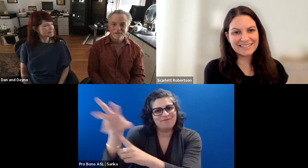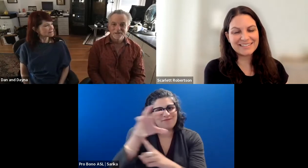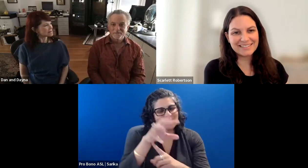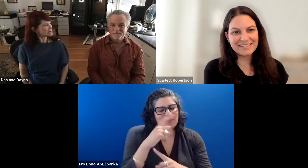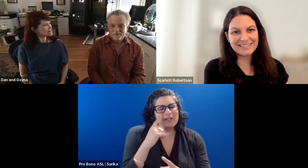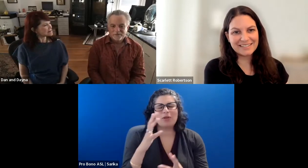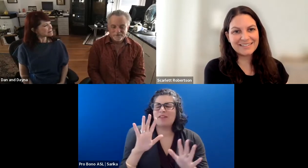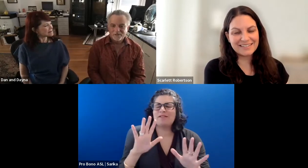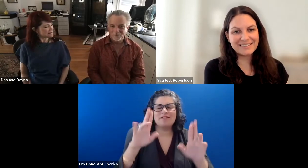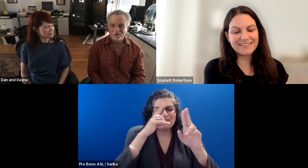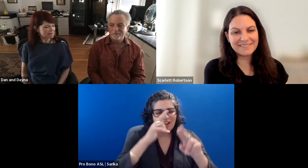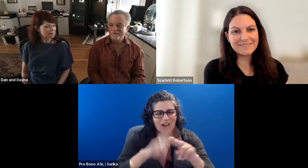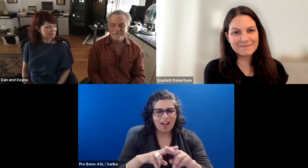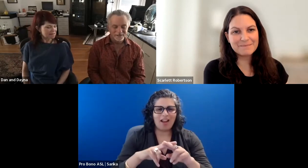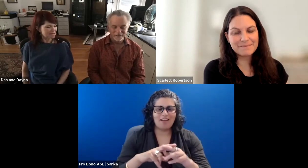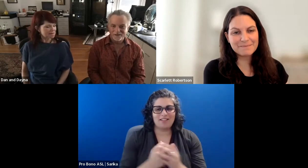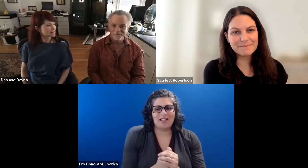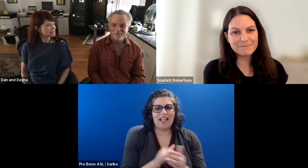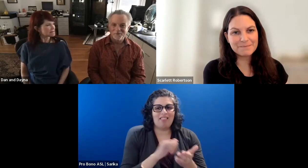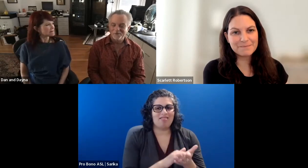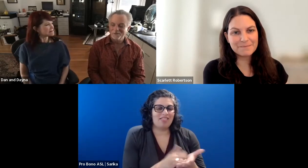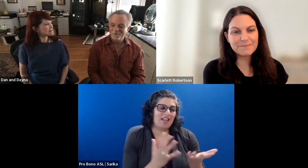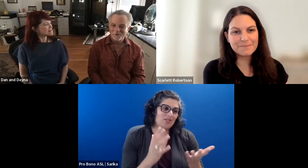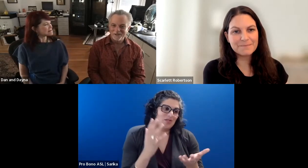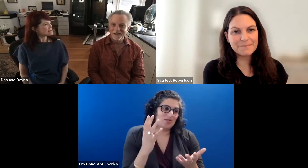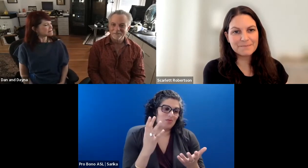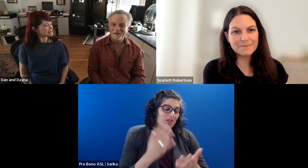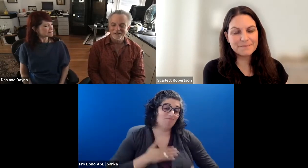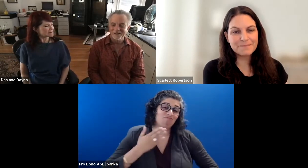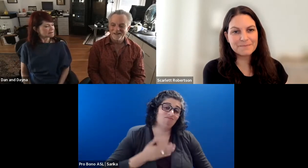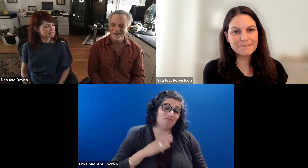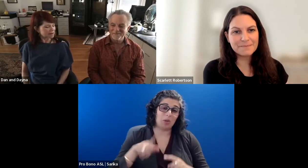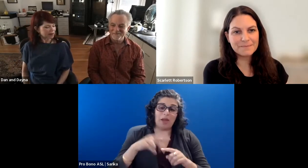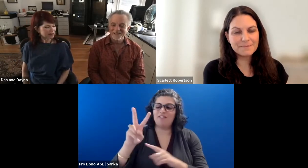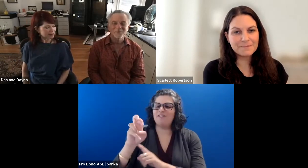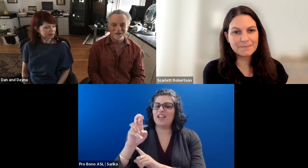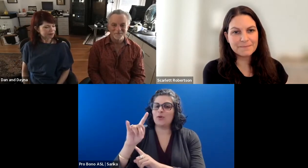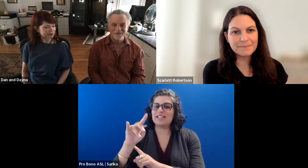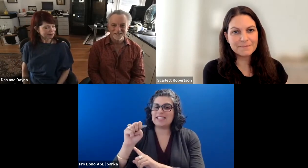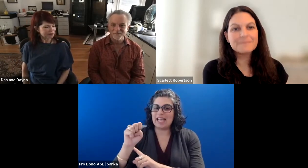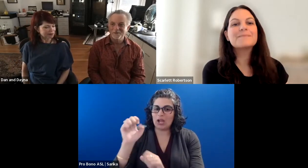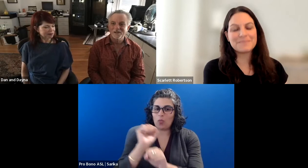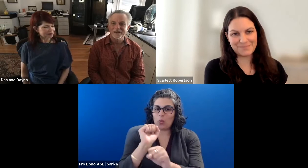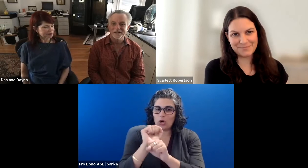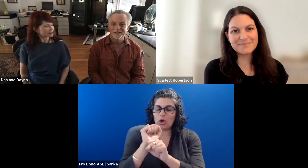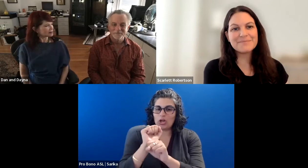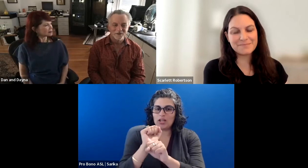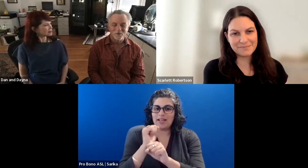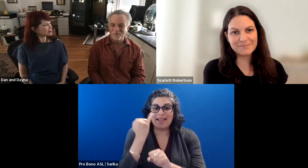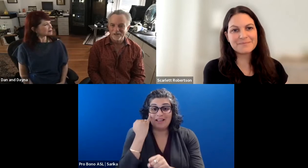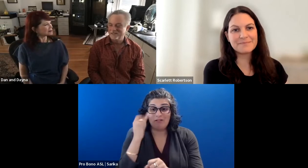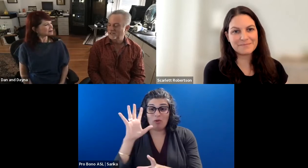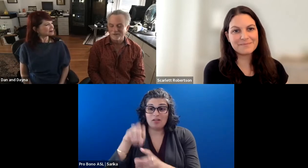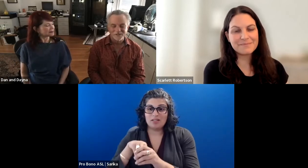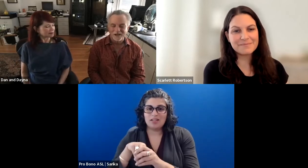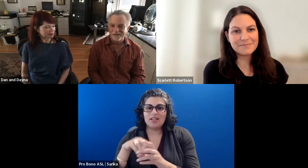of doing verite work, and we've done a lot of it before, and we'll do more again. But that's what I would miss. The film would not